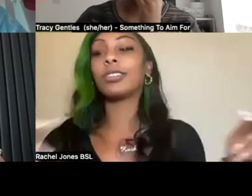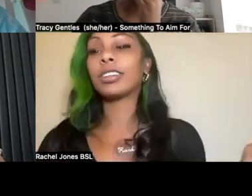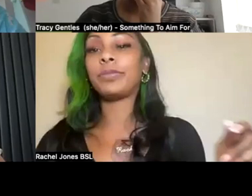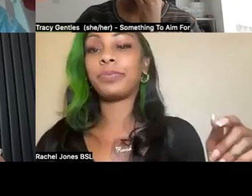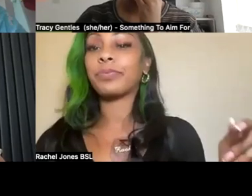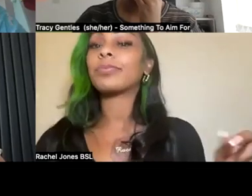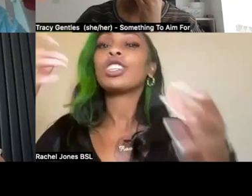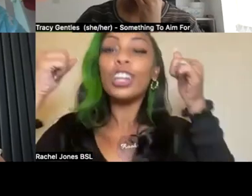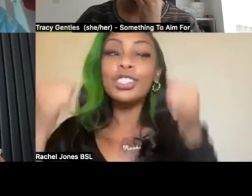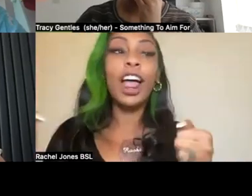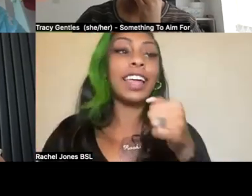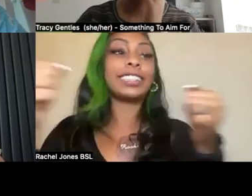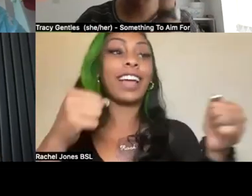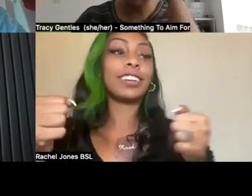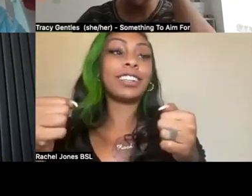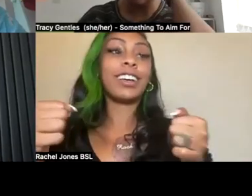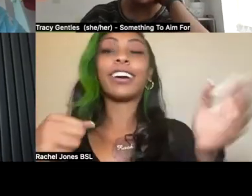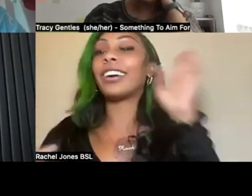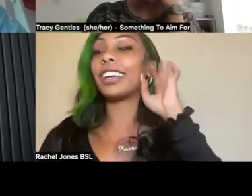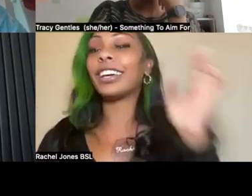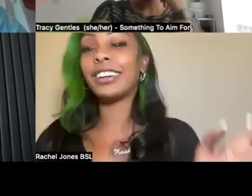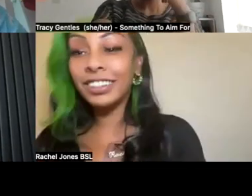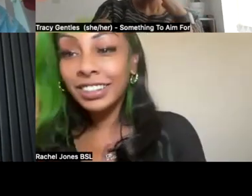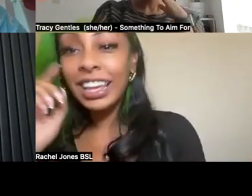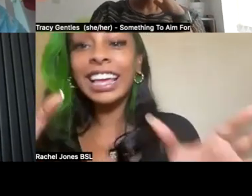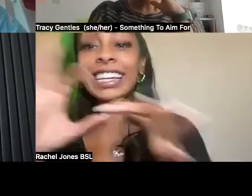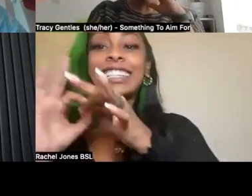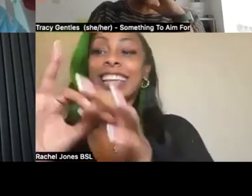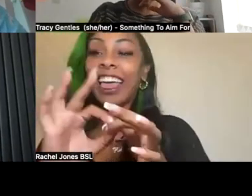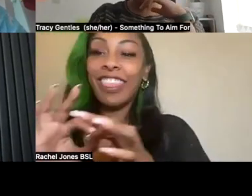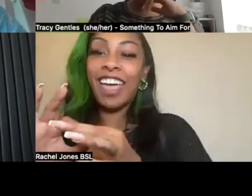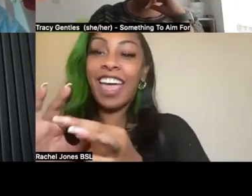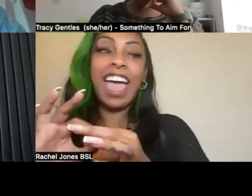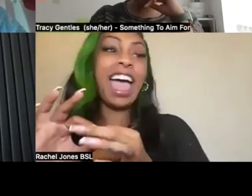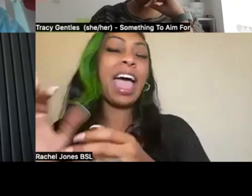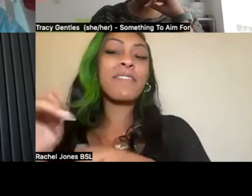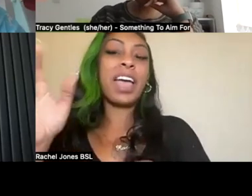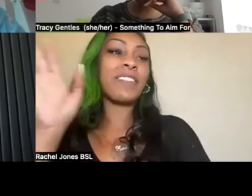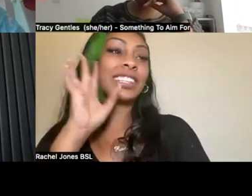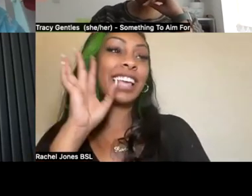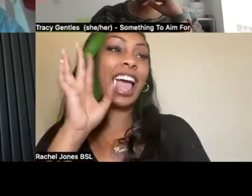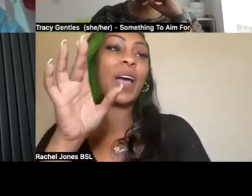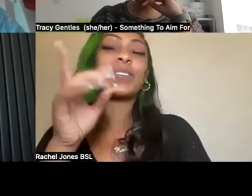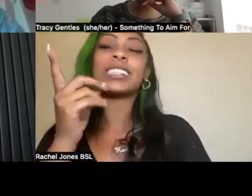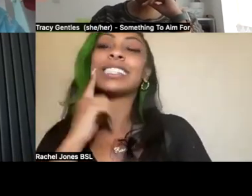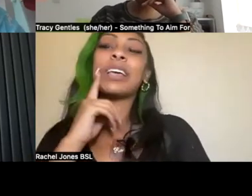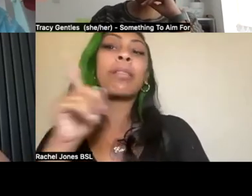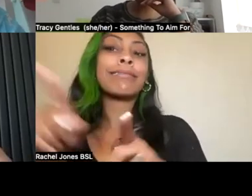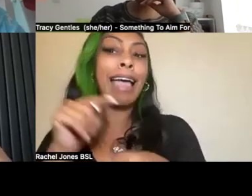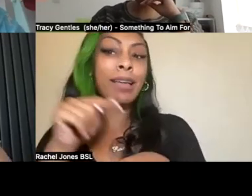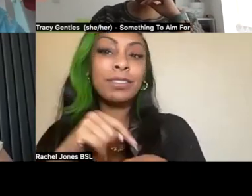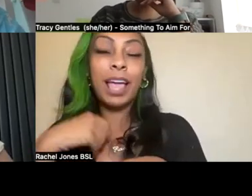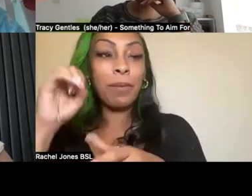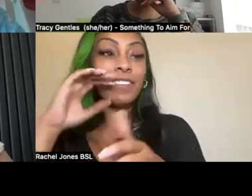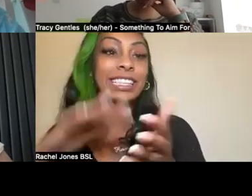solidarity and empowerment in freelancers coming together. And that may sound quite simple, but at the same time, I've experienced its